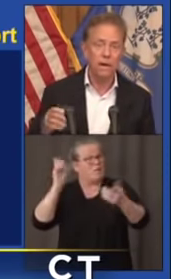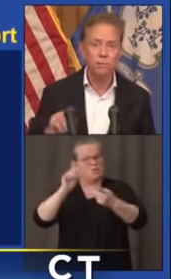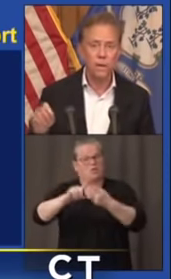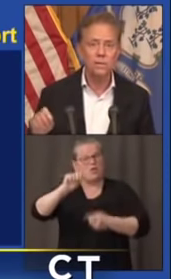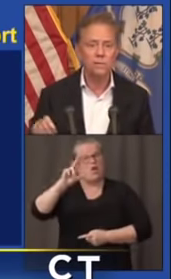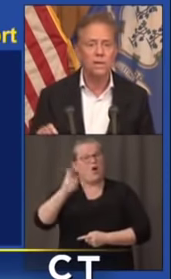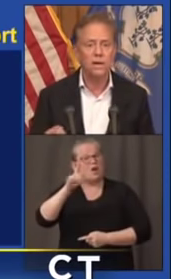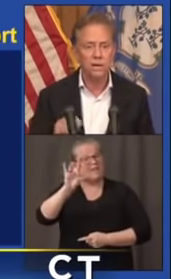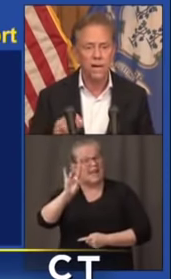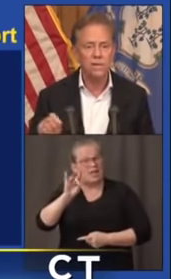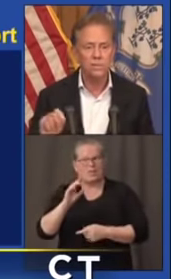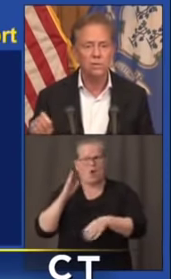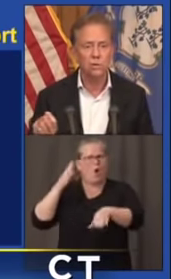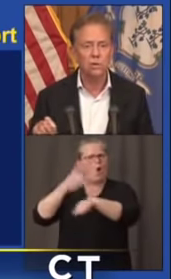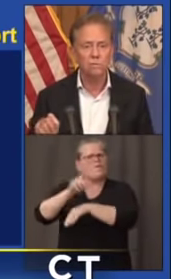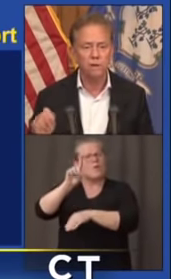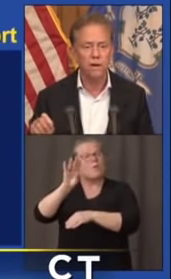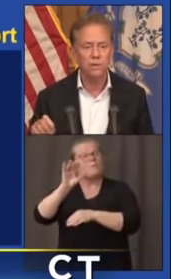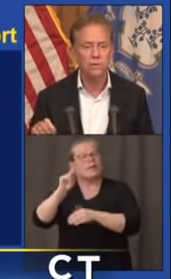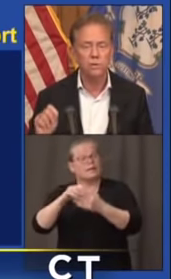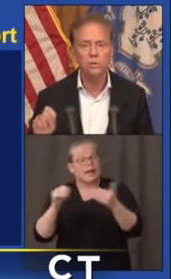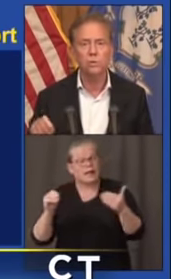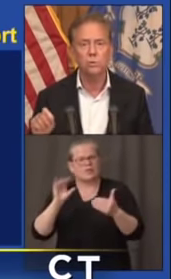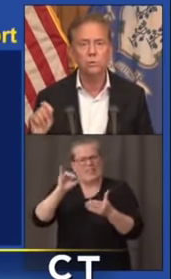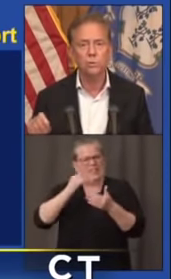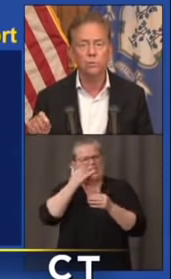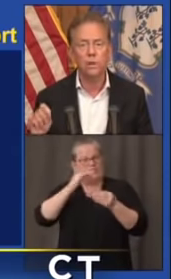I would write this down,